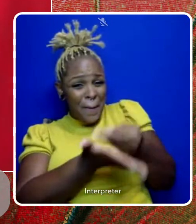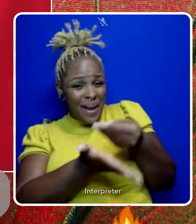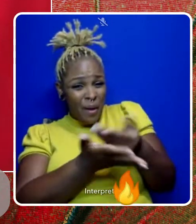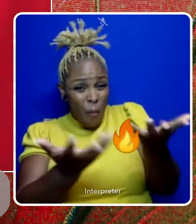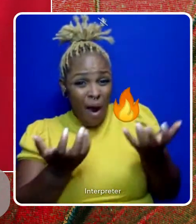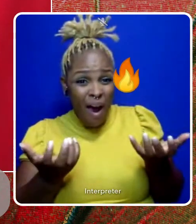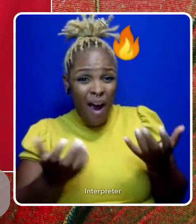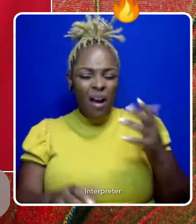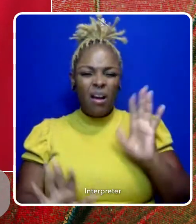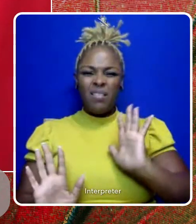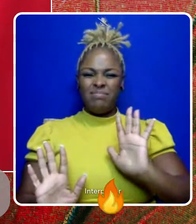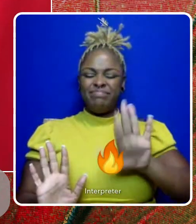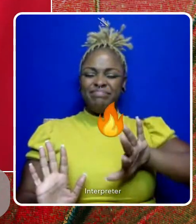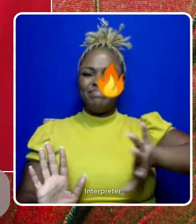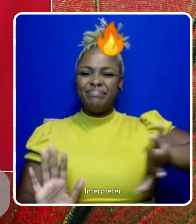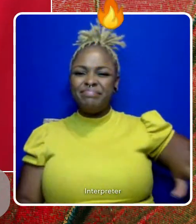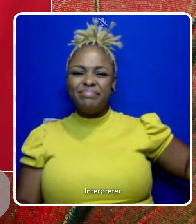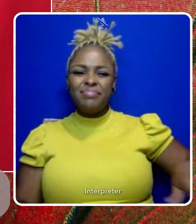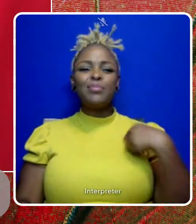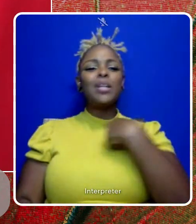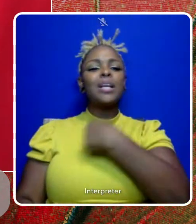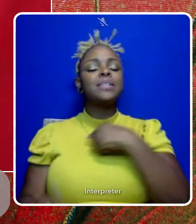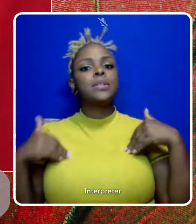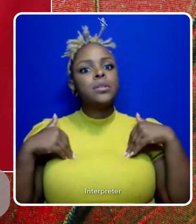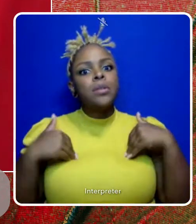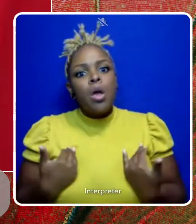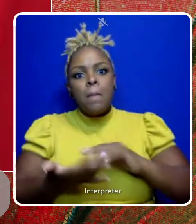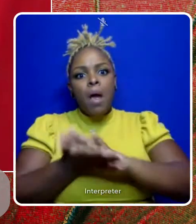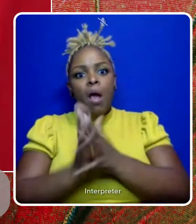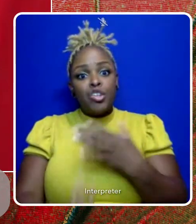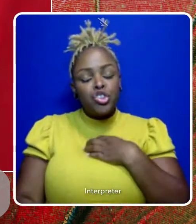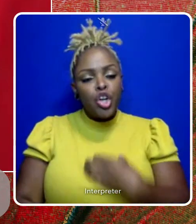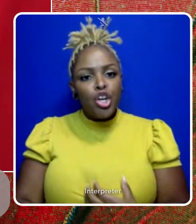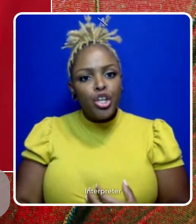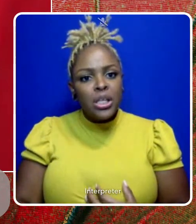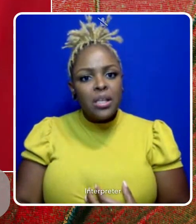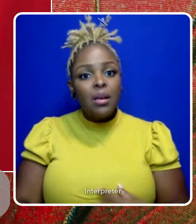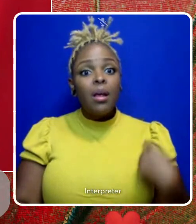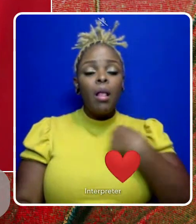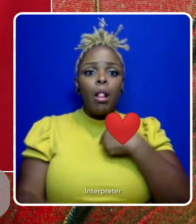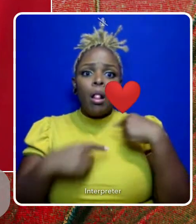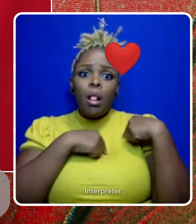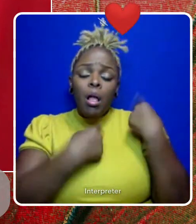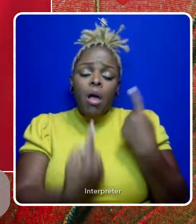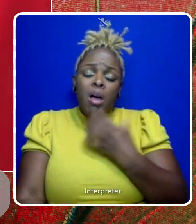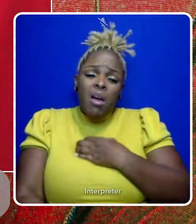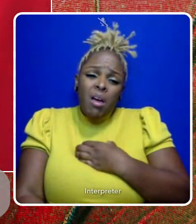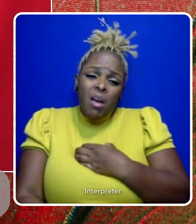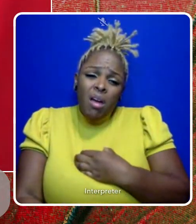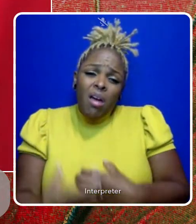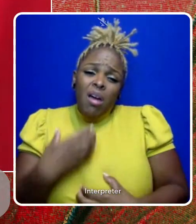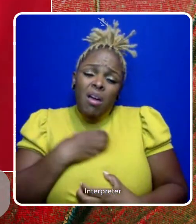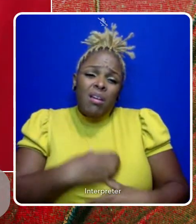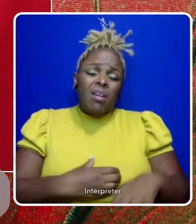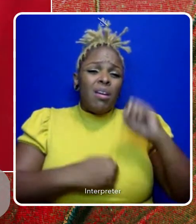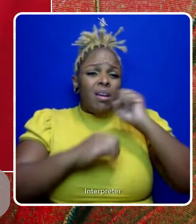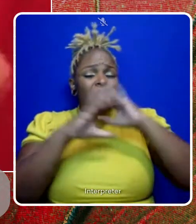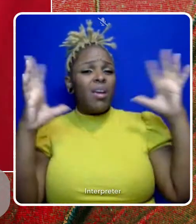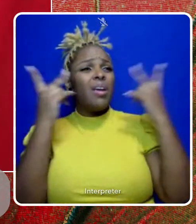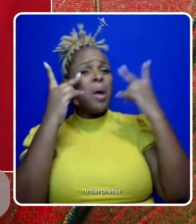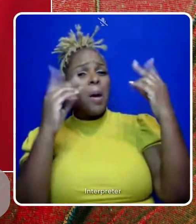hungry. I've been starving, been craving a richer flavor, and you know I got expensive taste, so